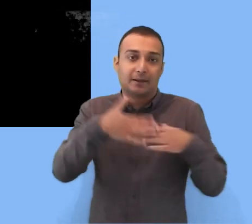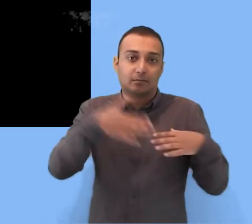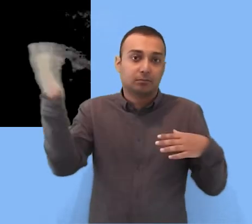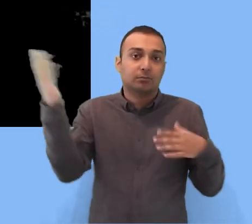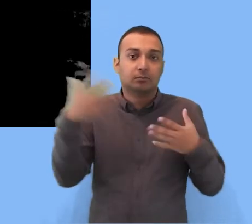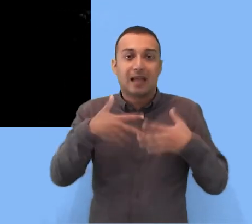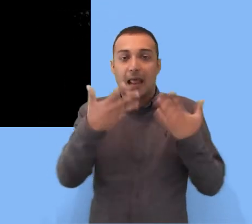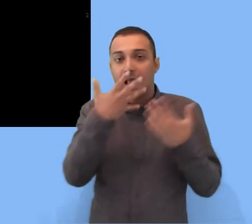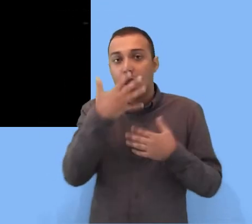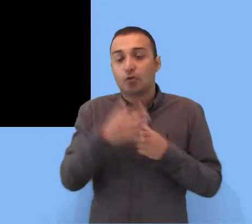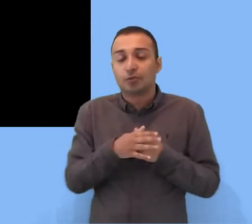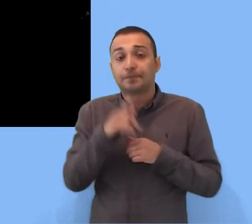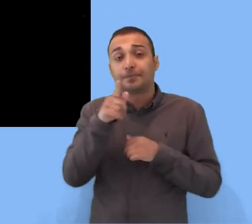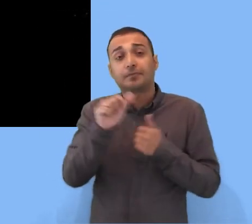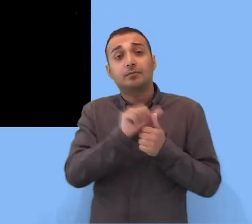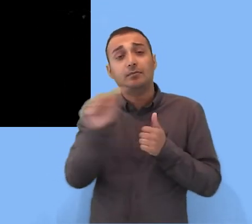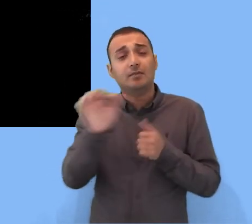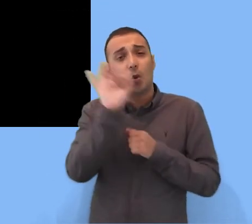you talked about